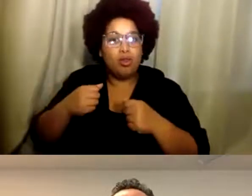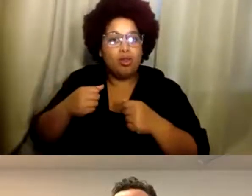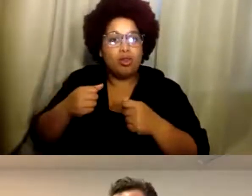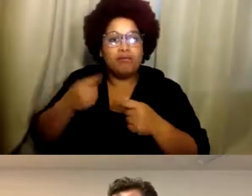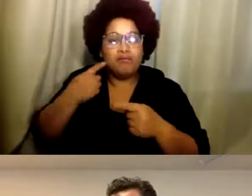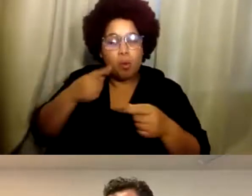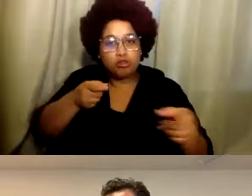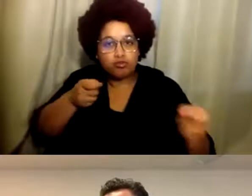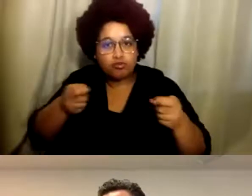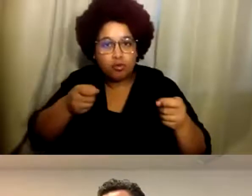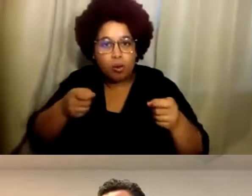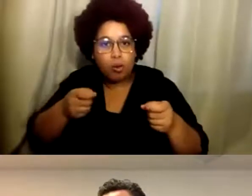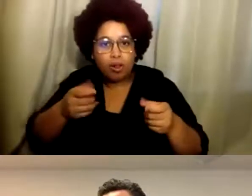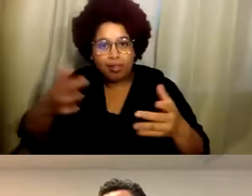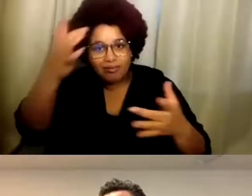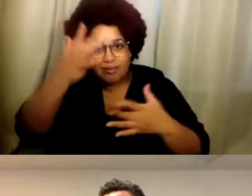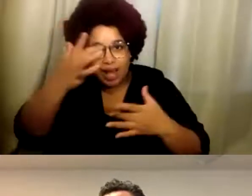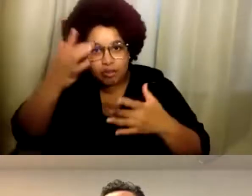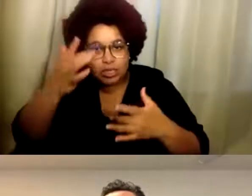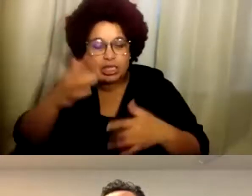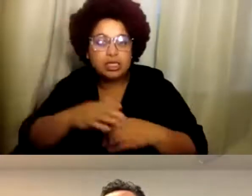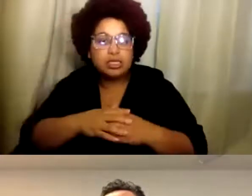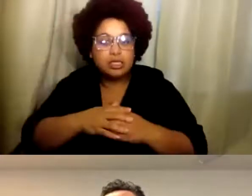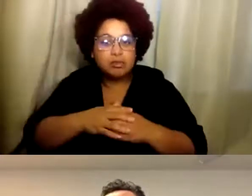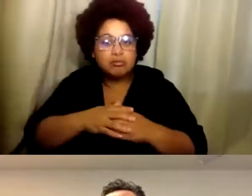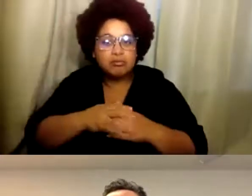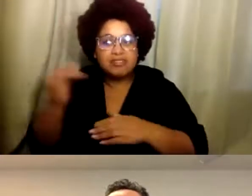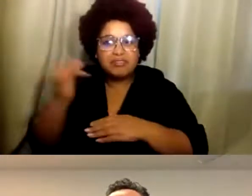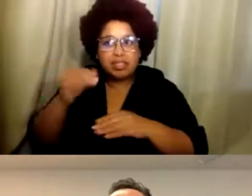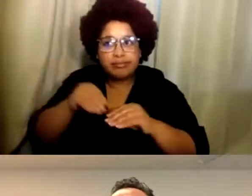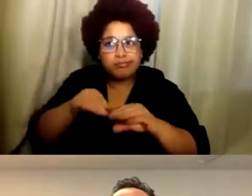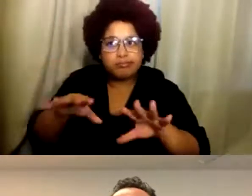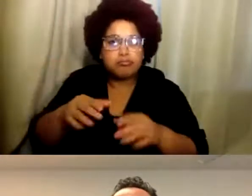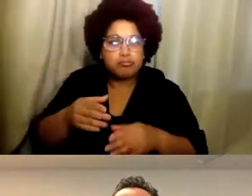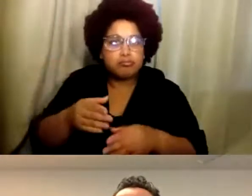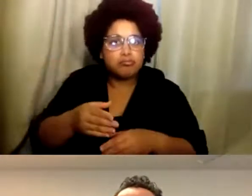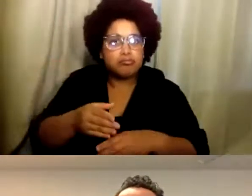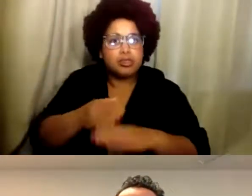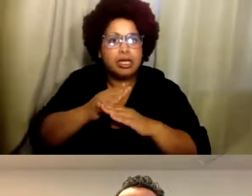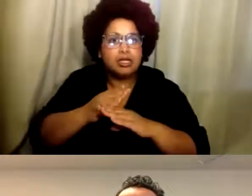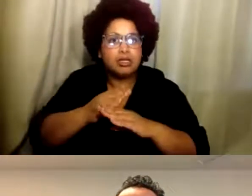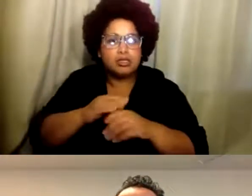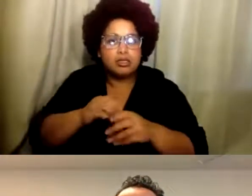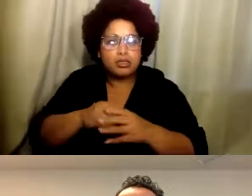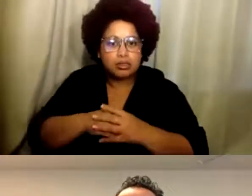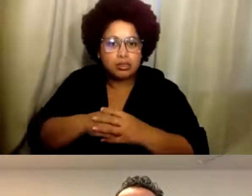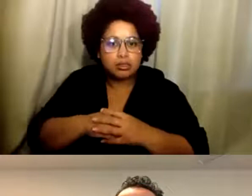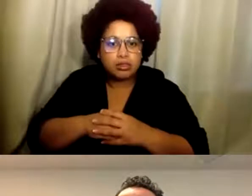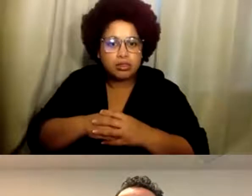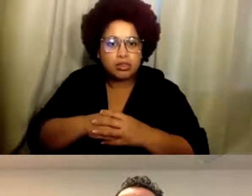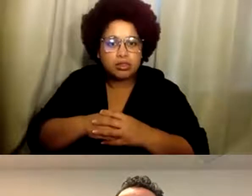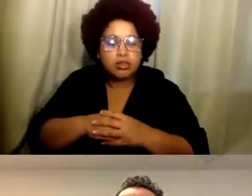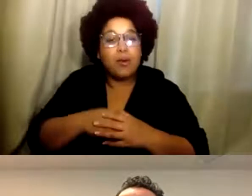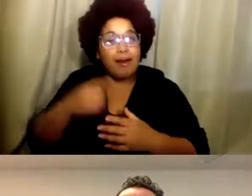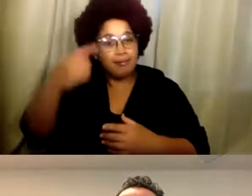control viruses and infections as they come to be. So personally, I think mask wearing will